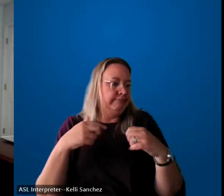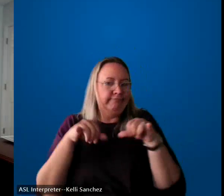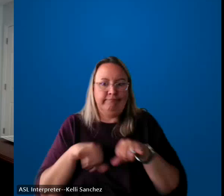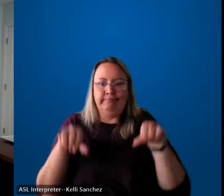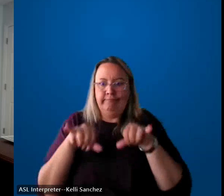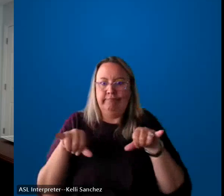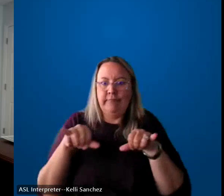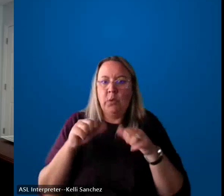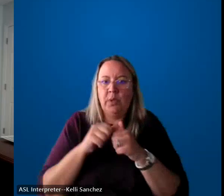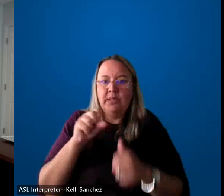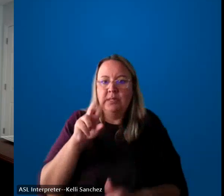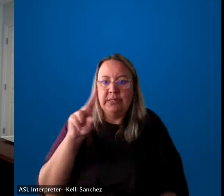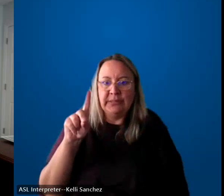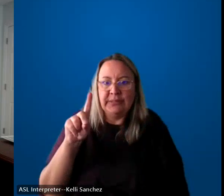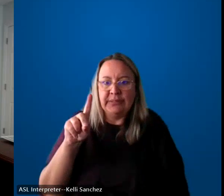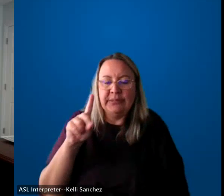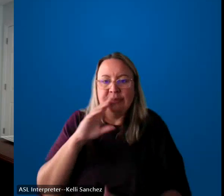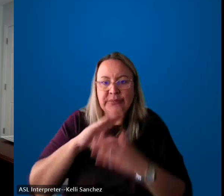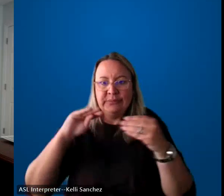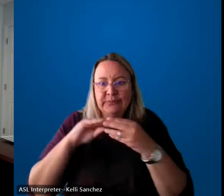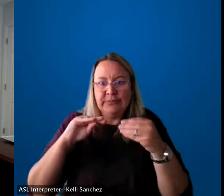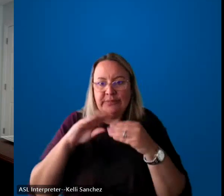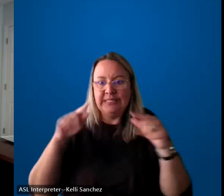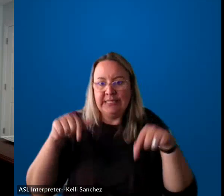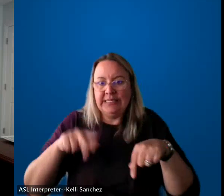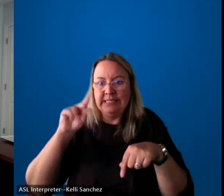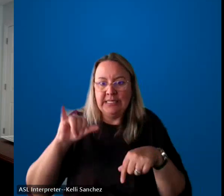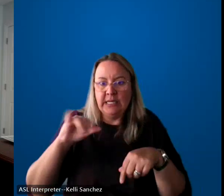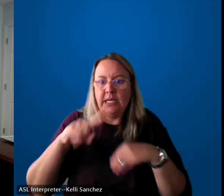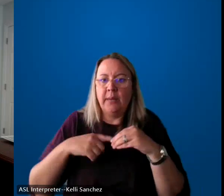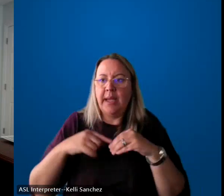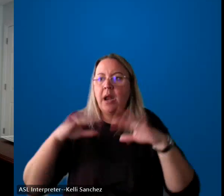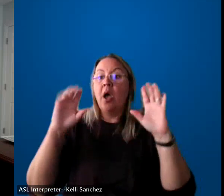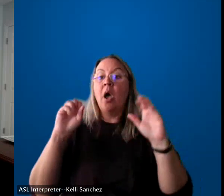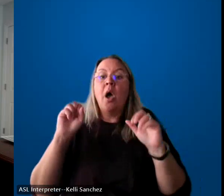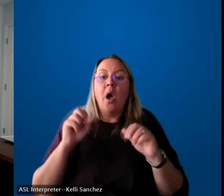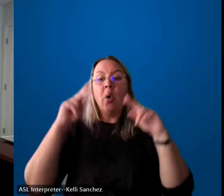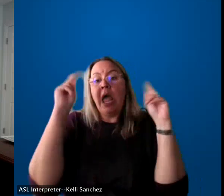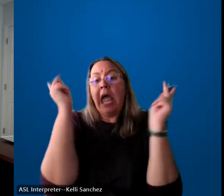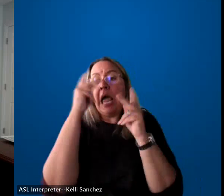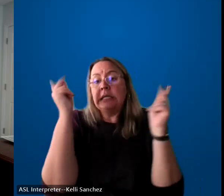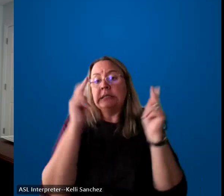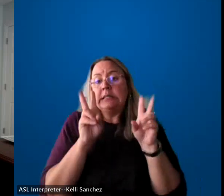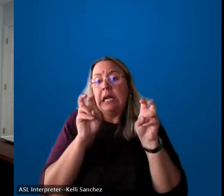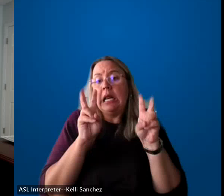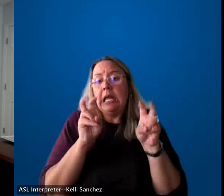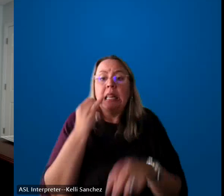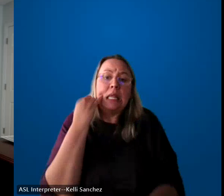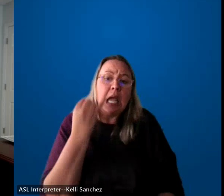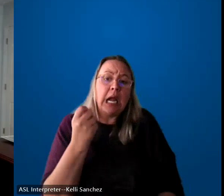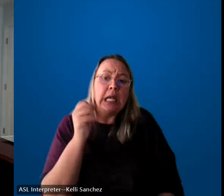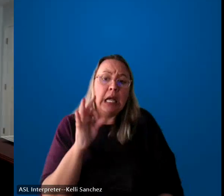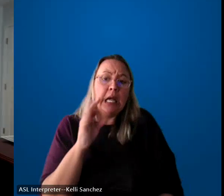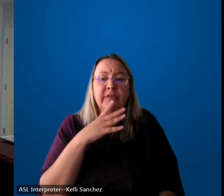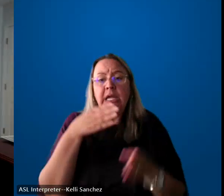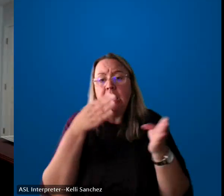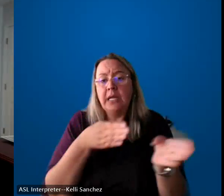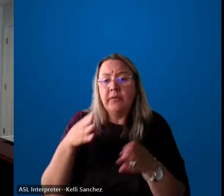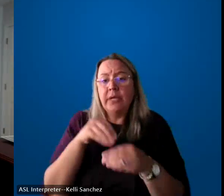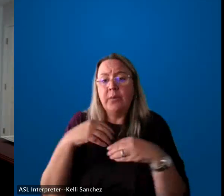the substance use disorder story here in Kentucky of accidentally otherizing the idea of individuals